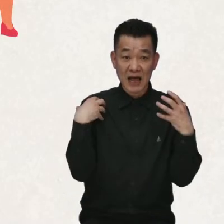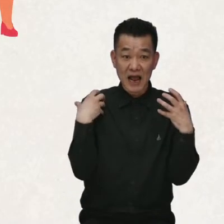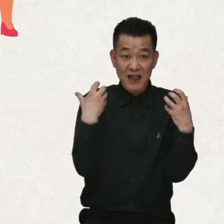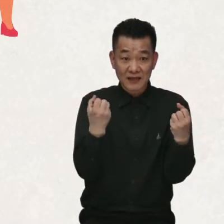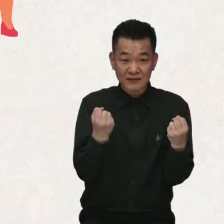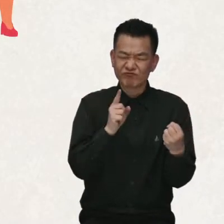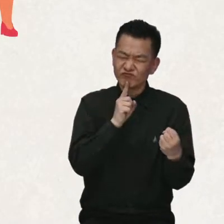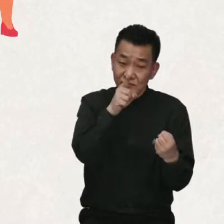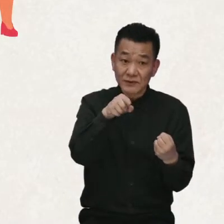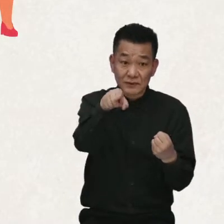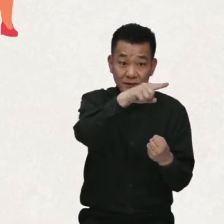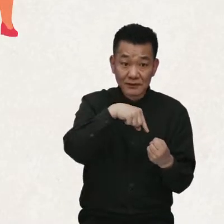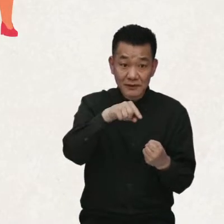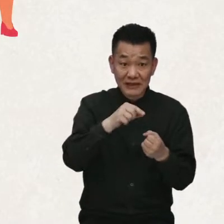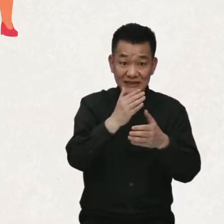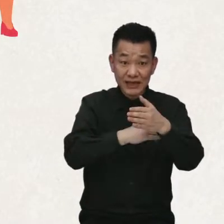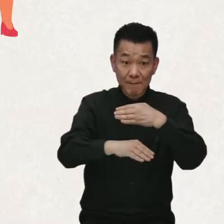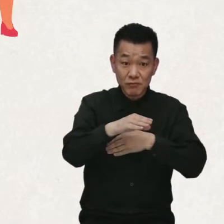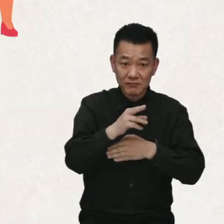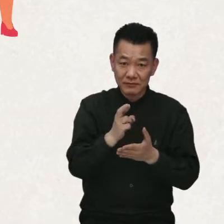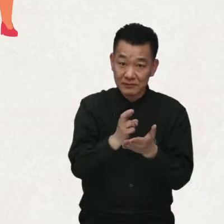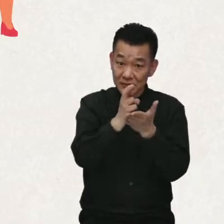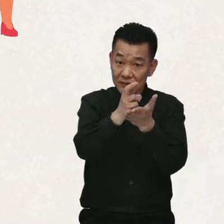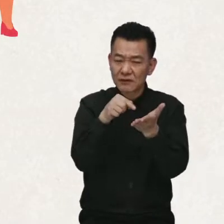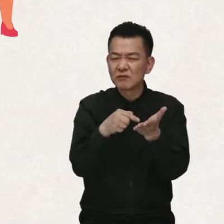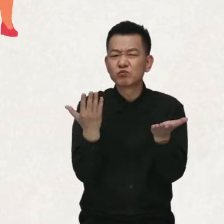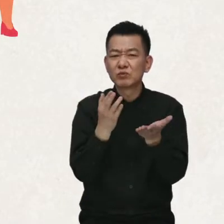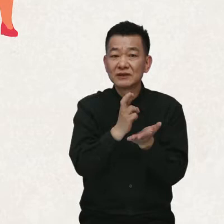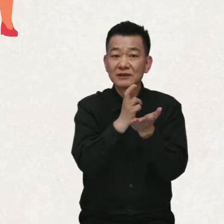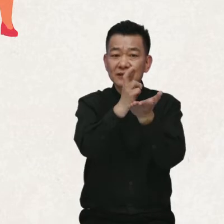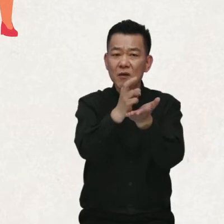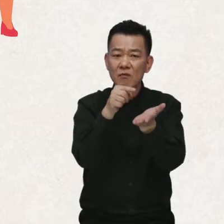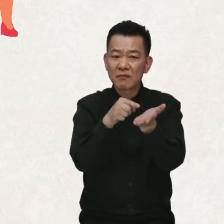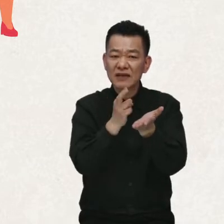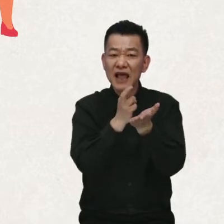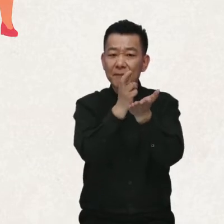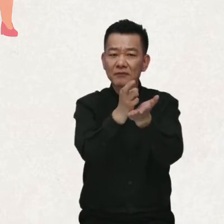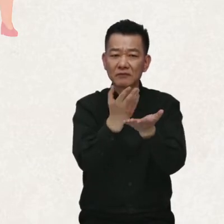What do you think is the true rehabilitation of persons with disabilities?